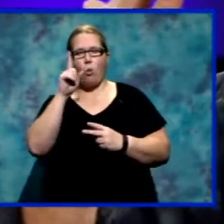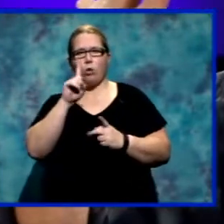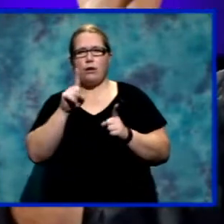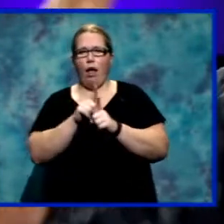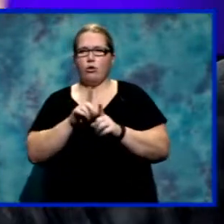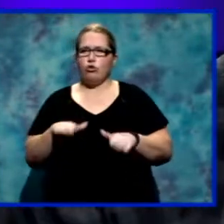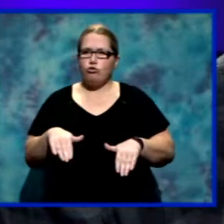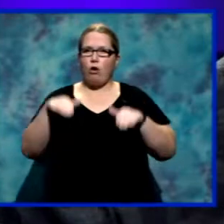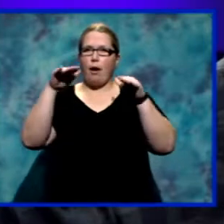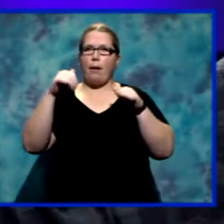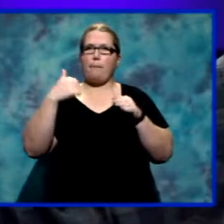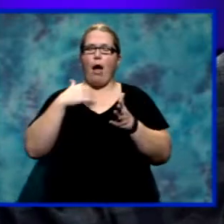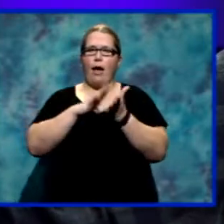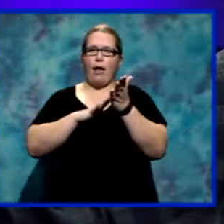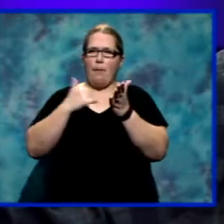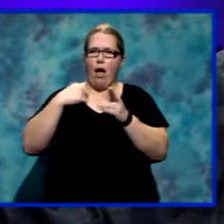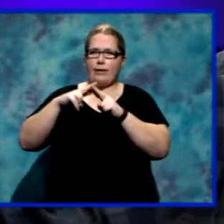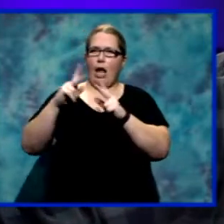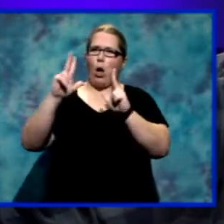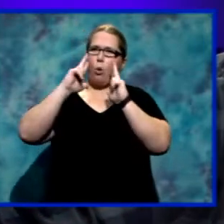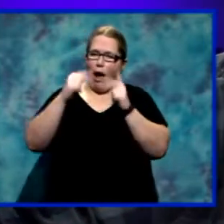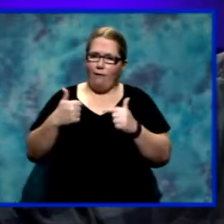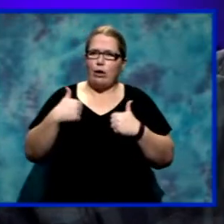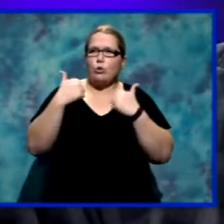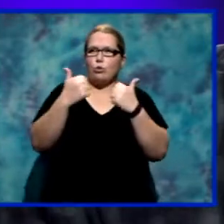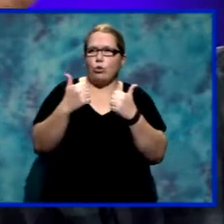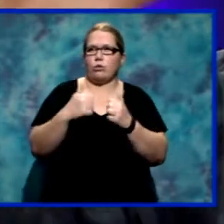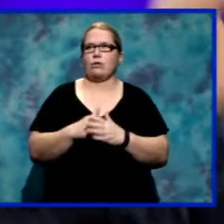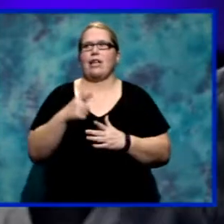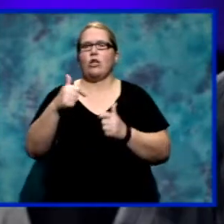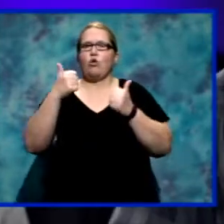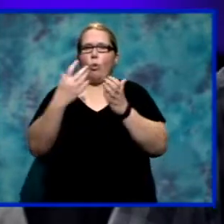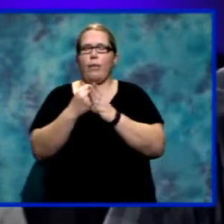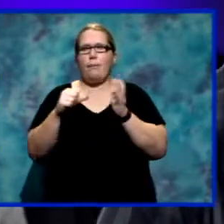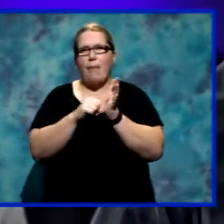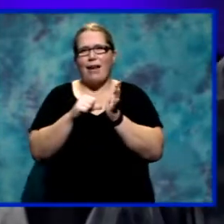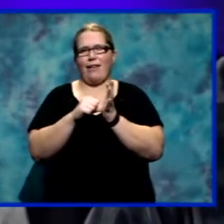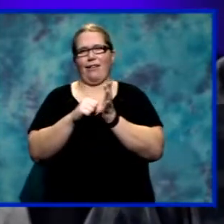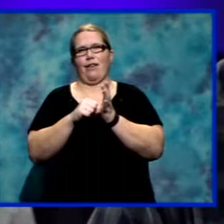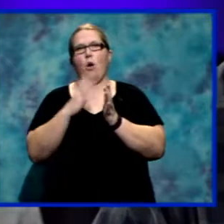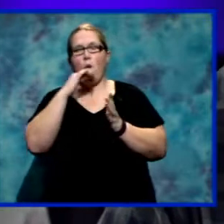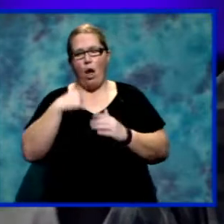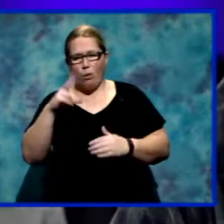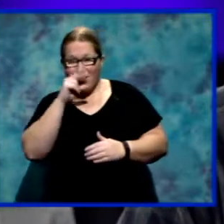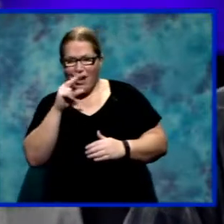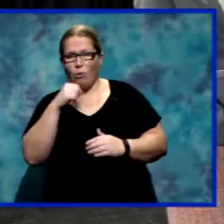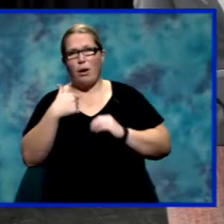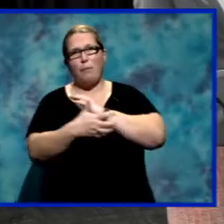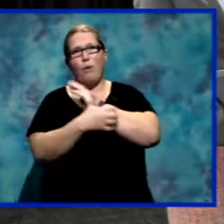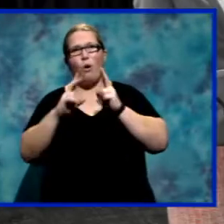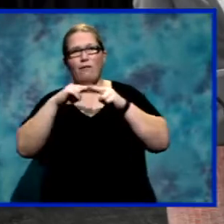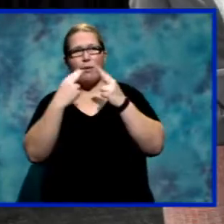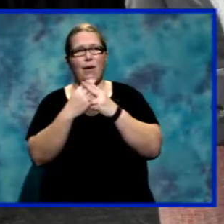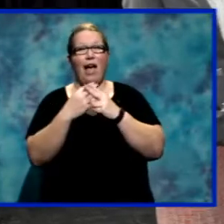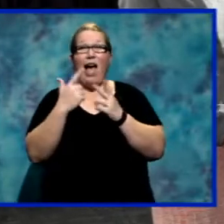dad looked after us wonderfully. And he was great with money and finances. But when I was very young, we were from a poor family. And a lot of us